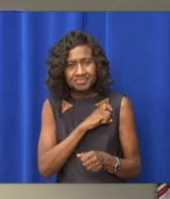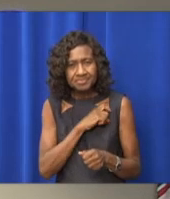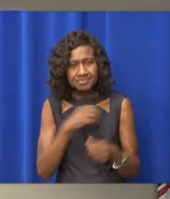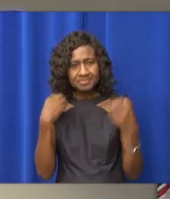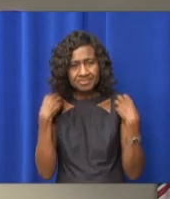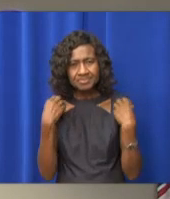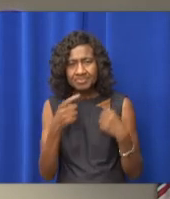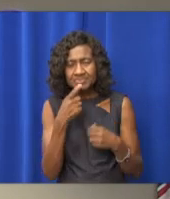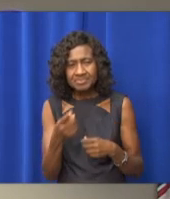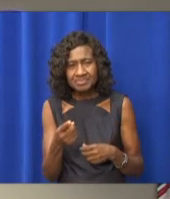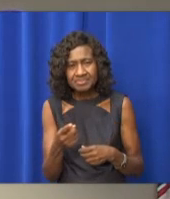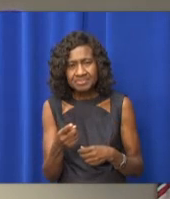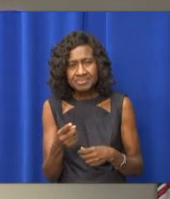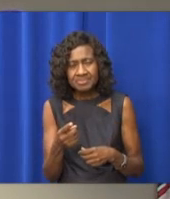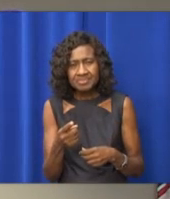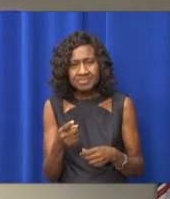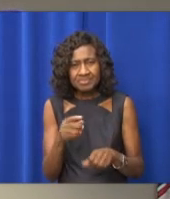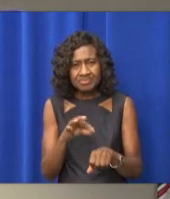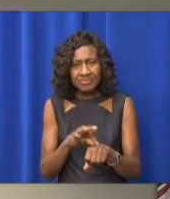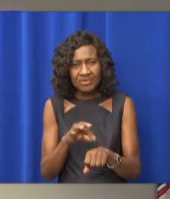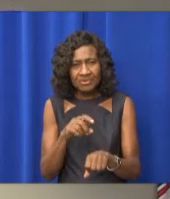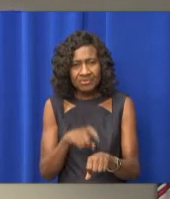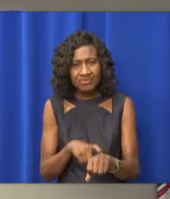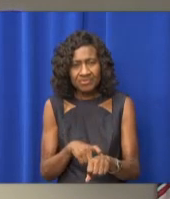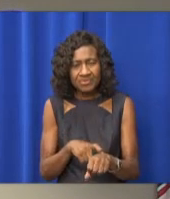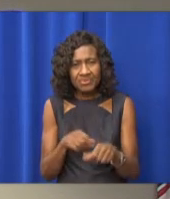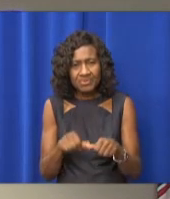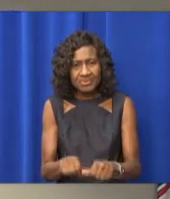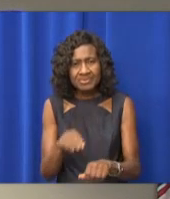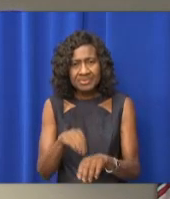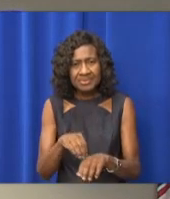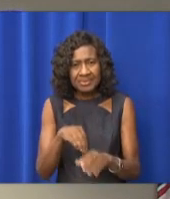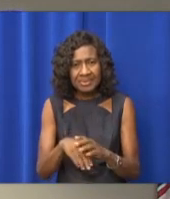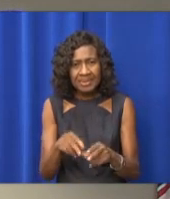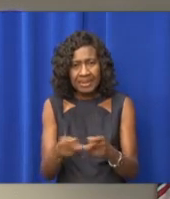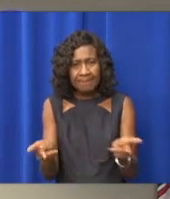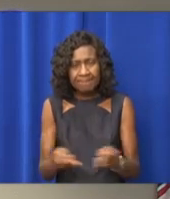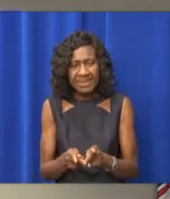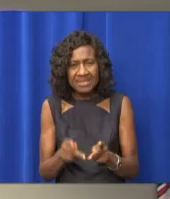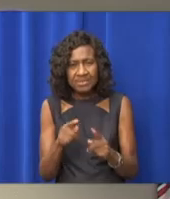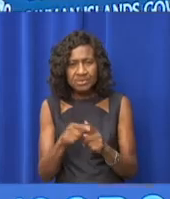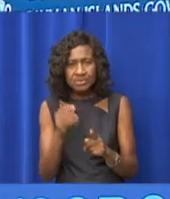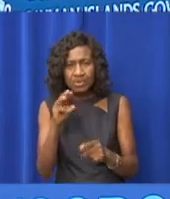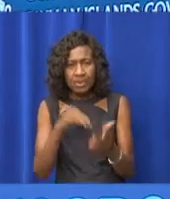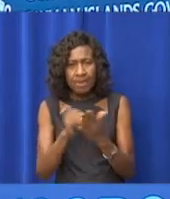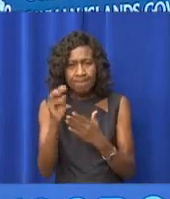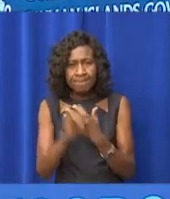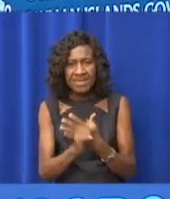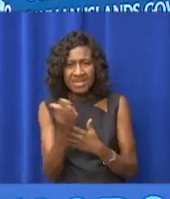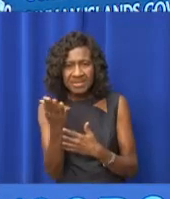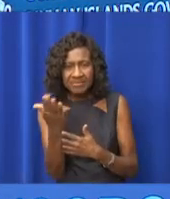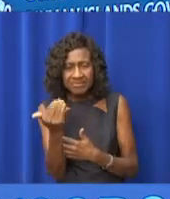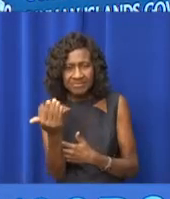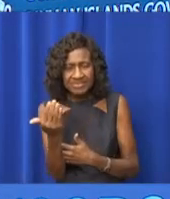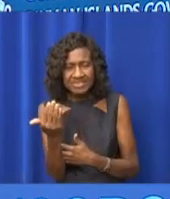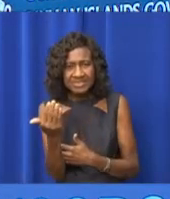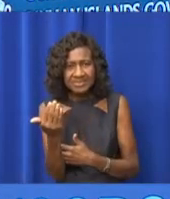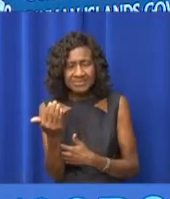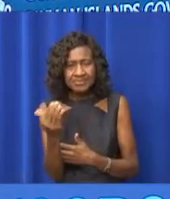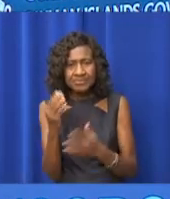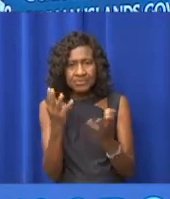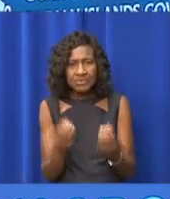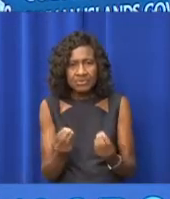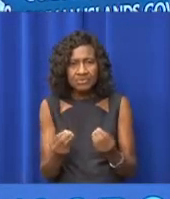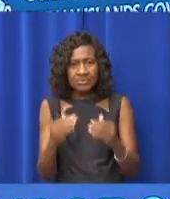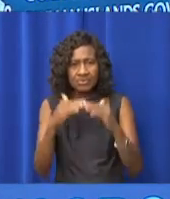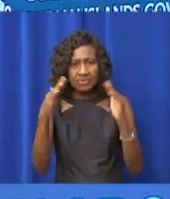Mr. Derek Byrne. The following curfew restrictions remain in place until May 15th. So please listen carefully. The soft